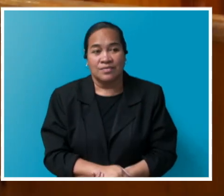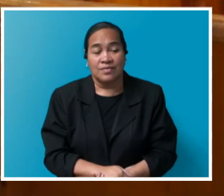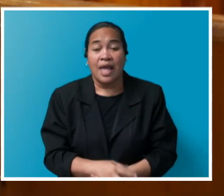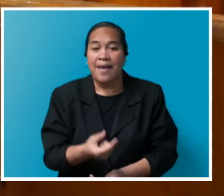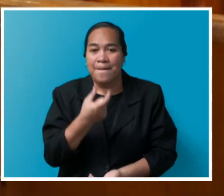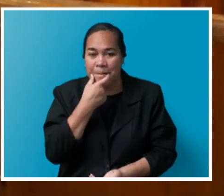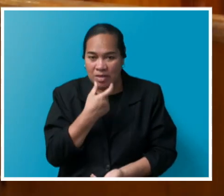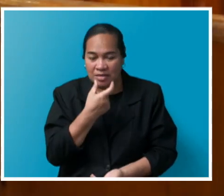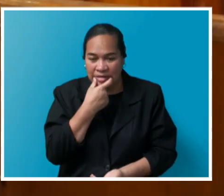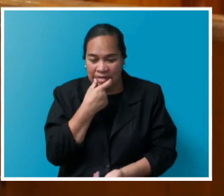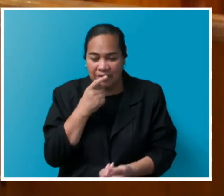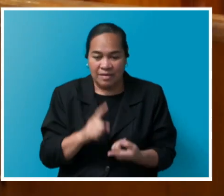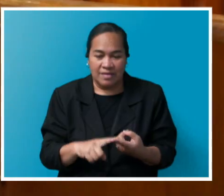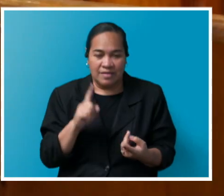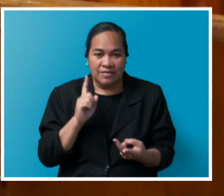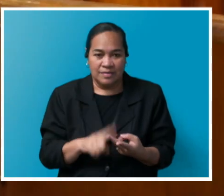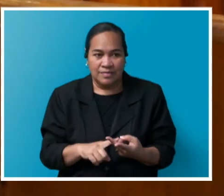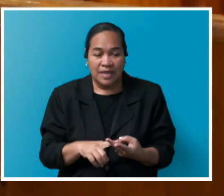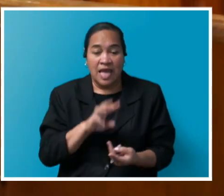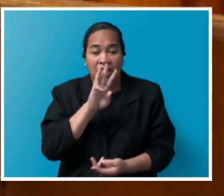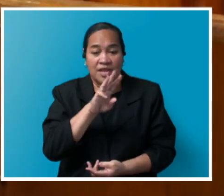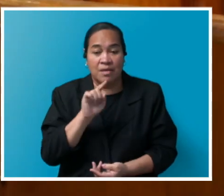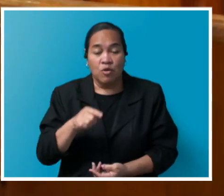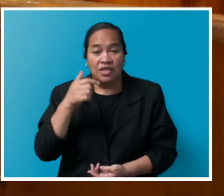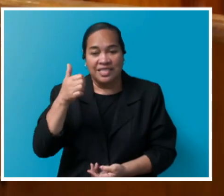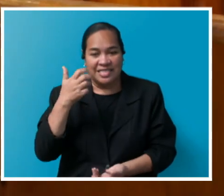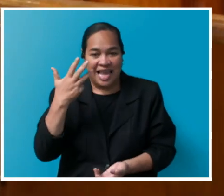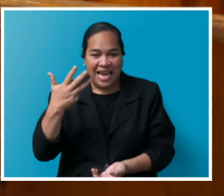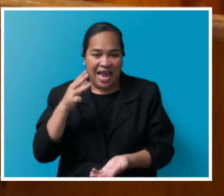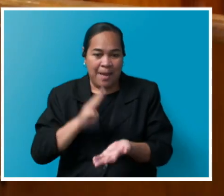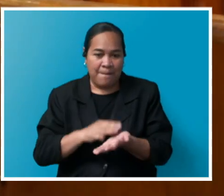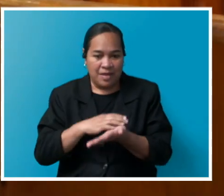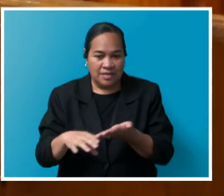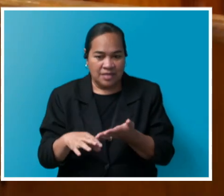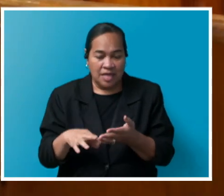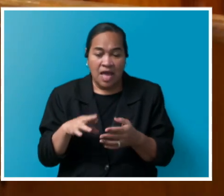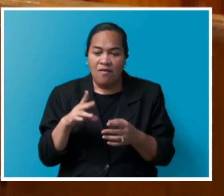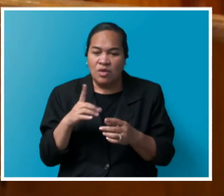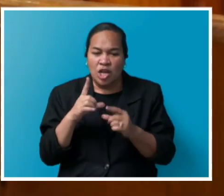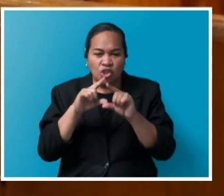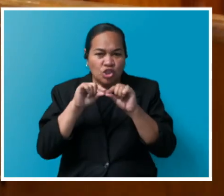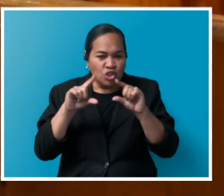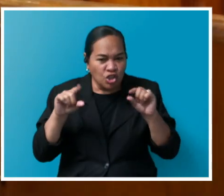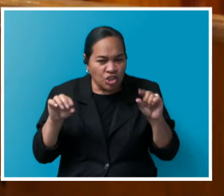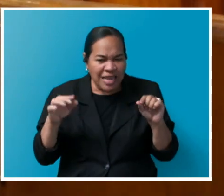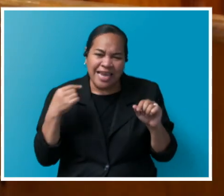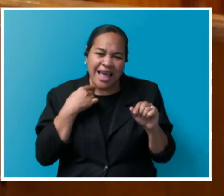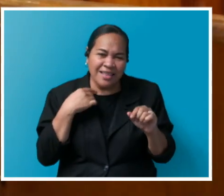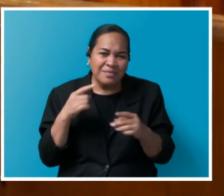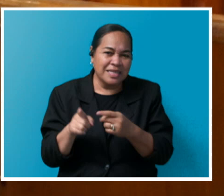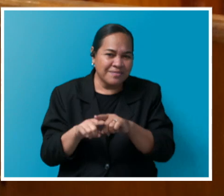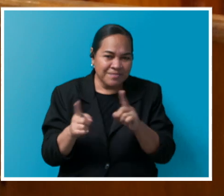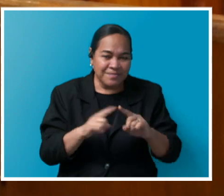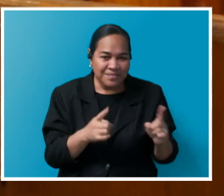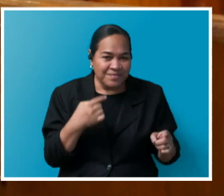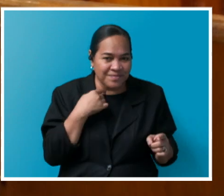biscuits at 3.69 million, followed closely by sausages and similar meat products,